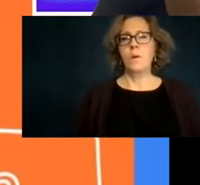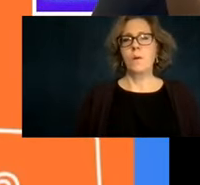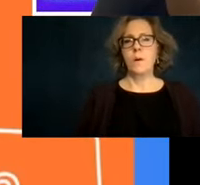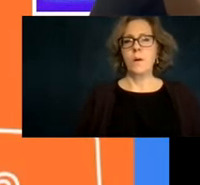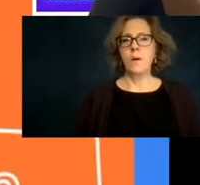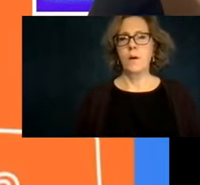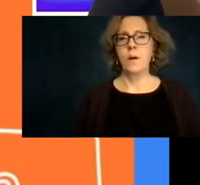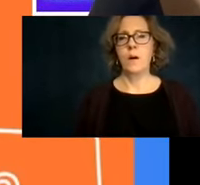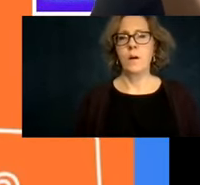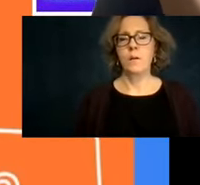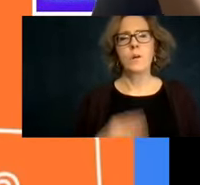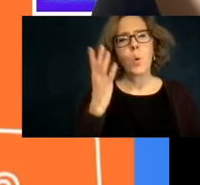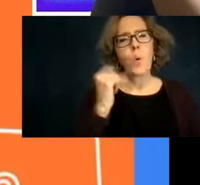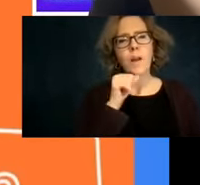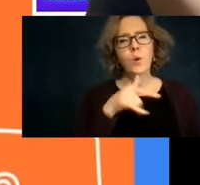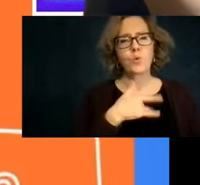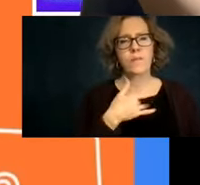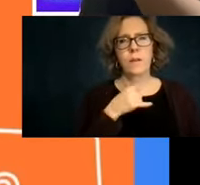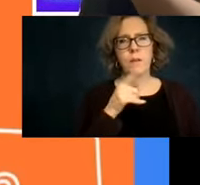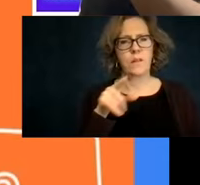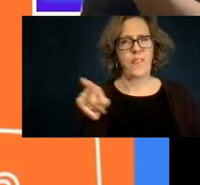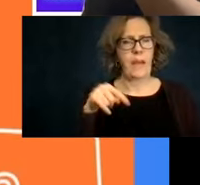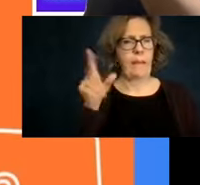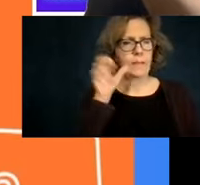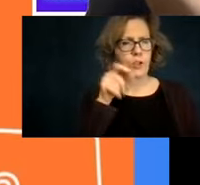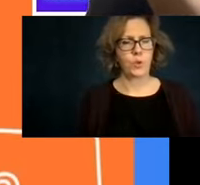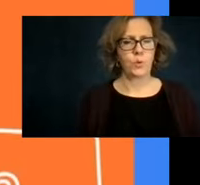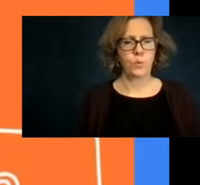Why don't you feel like you're being listened to?